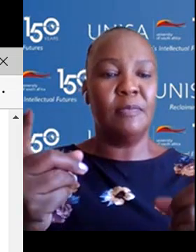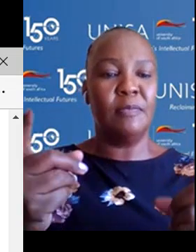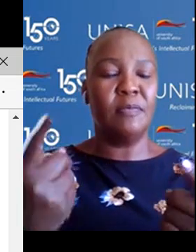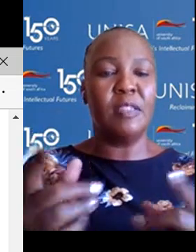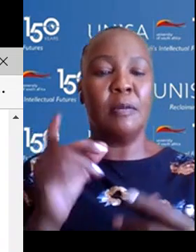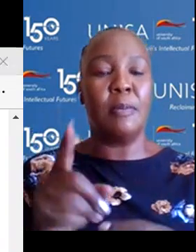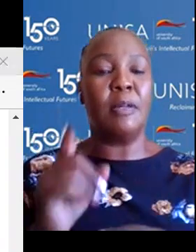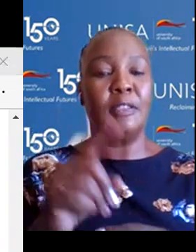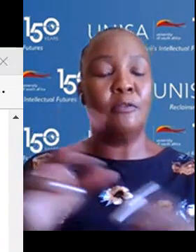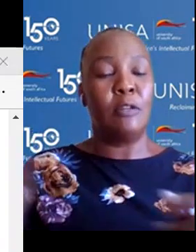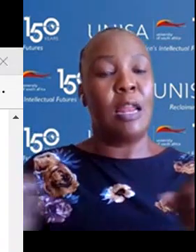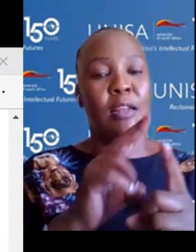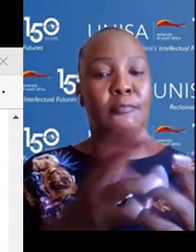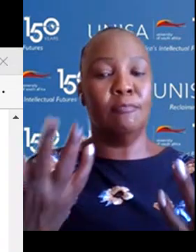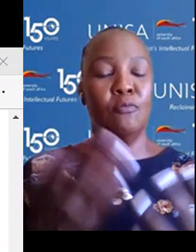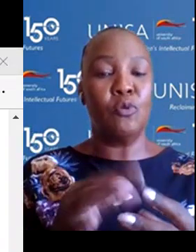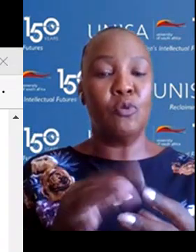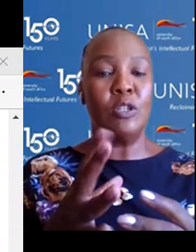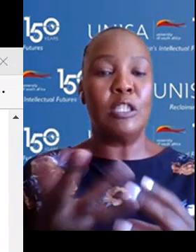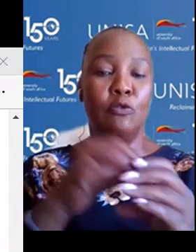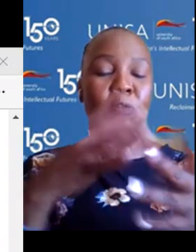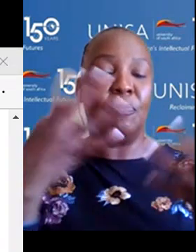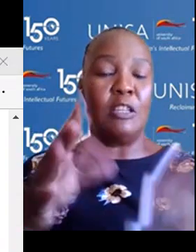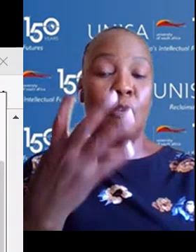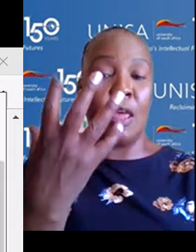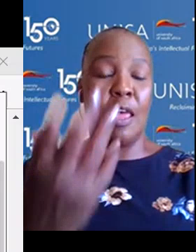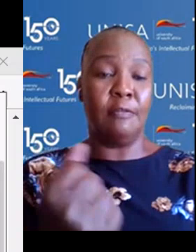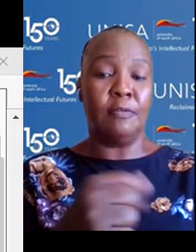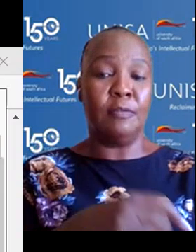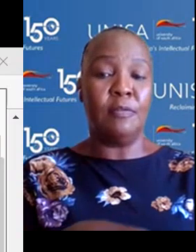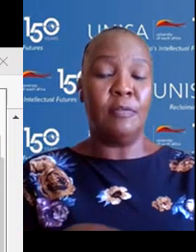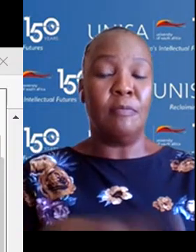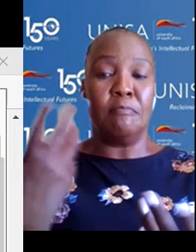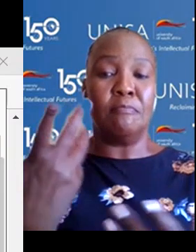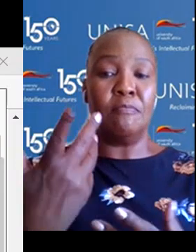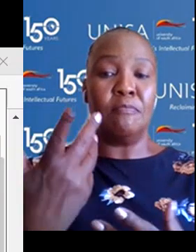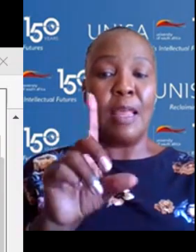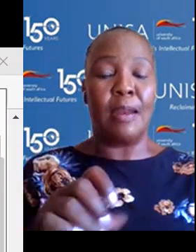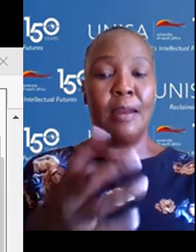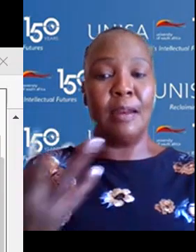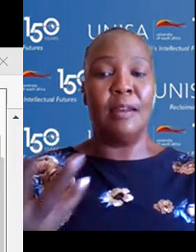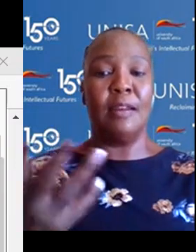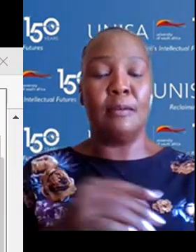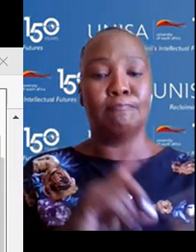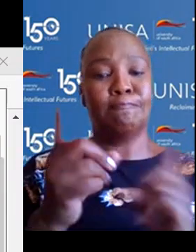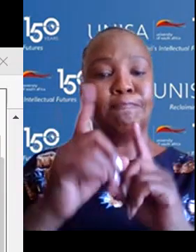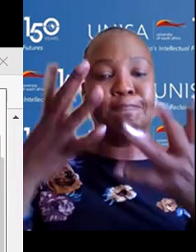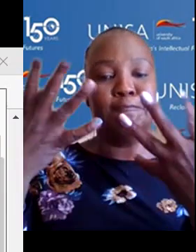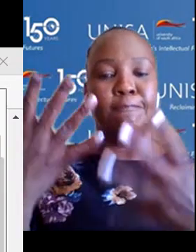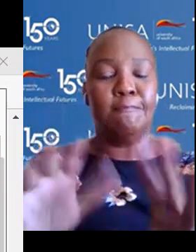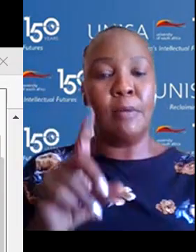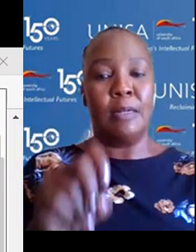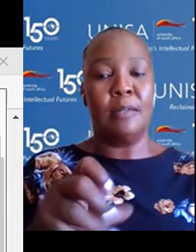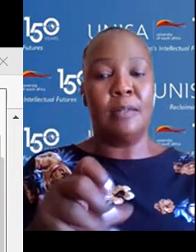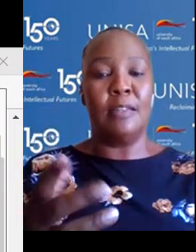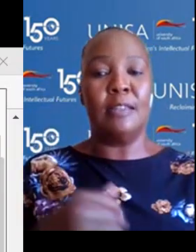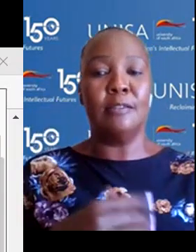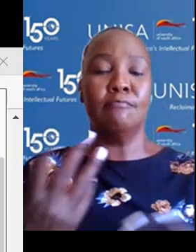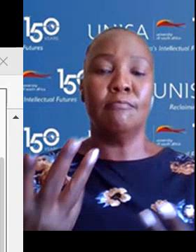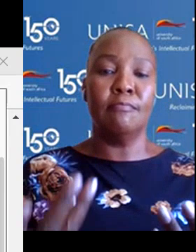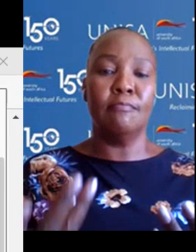But as you see, once it's installed, there it is. Remember the right click I was speaking about? you right click on it, and then you